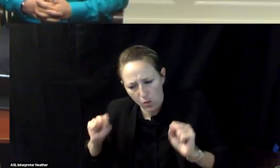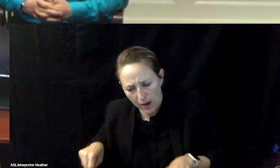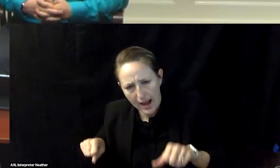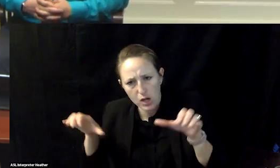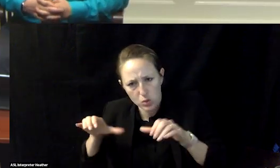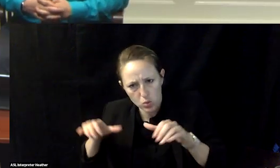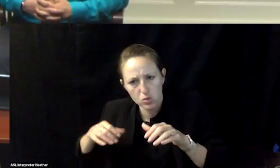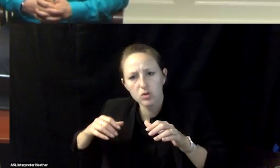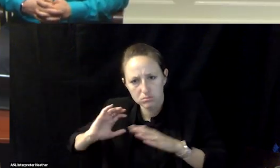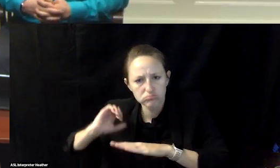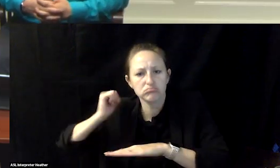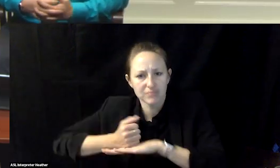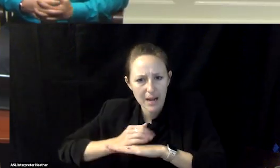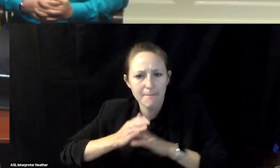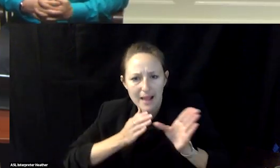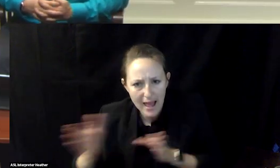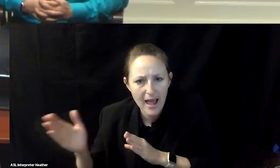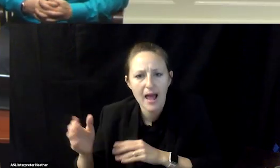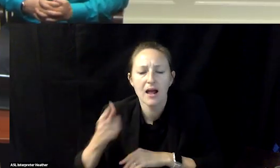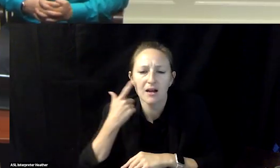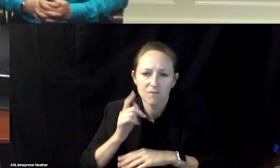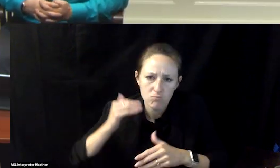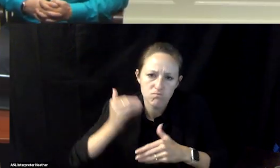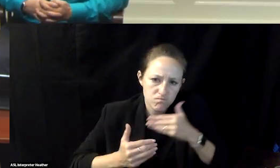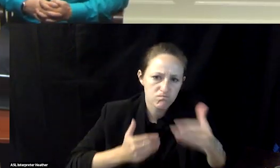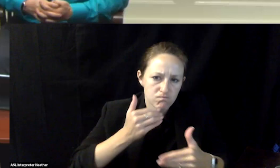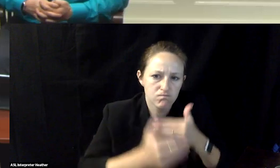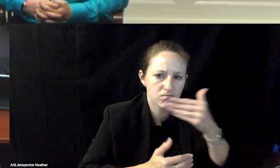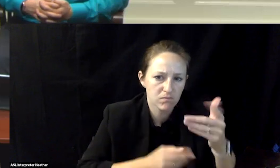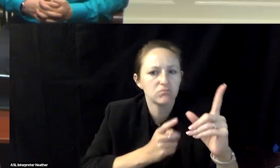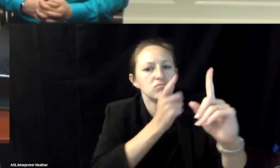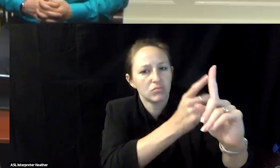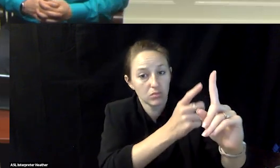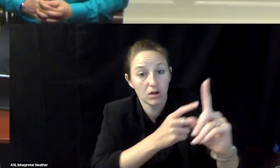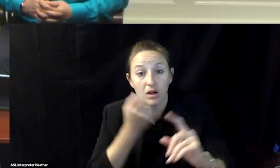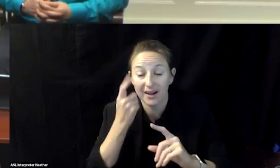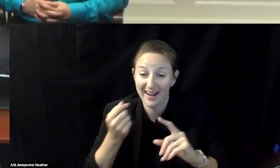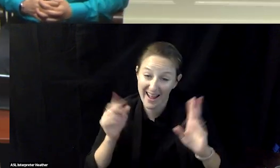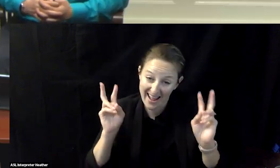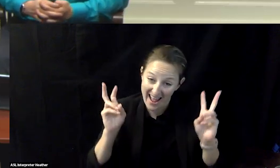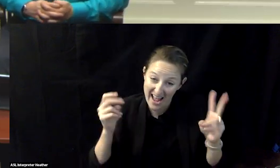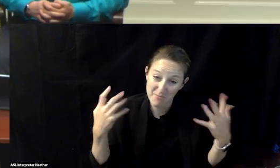plan in place for the near term and longer term. As a recovering project manager,